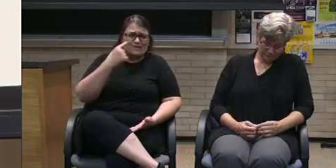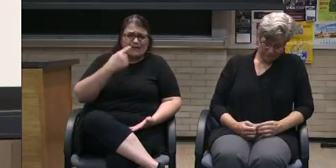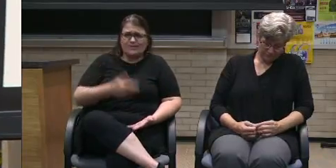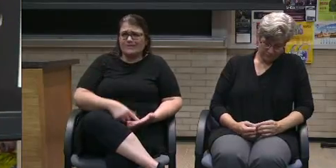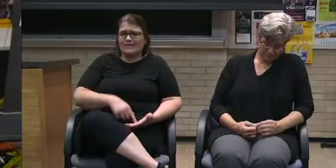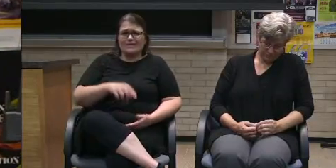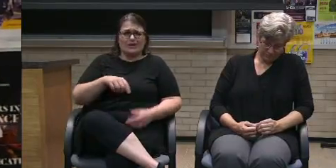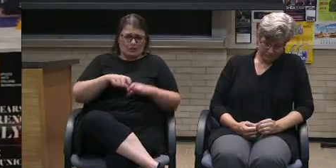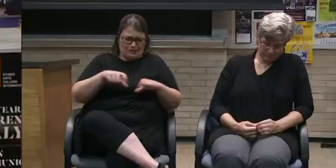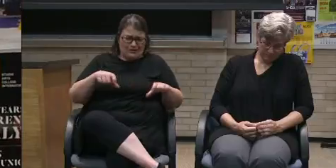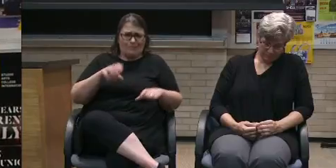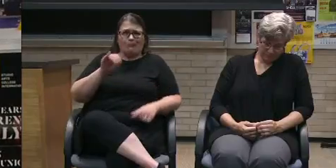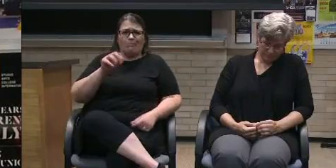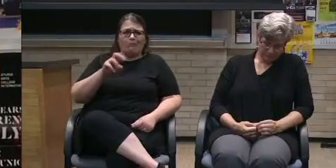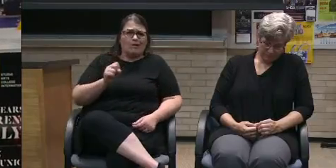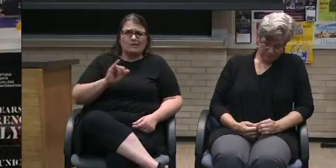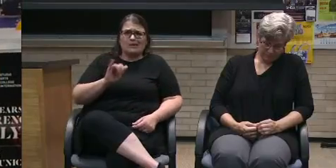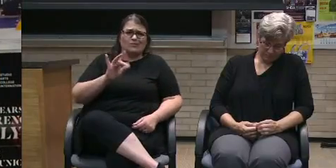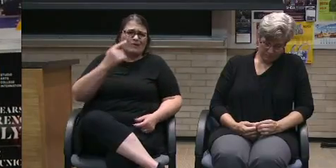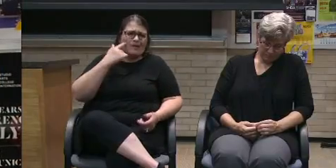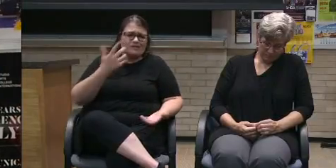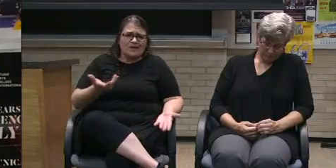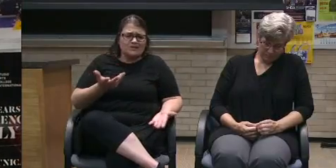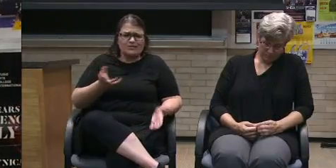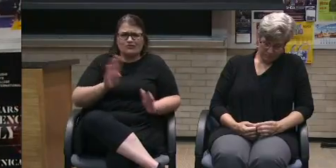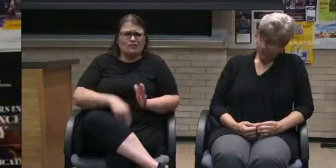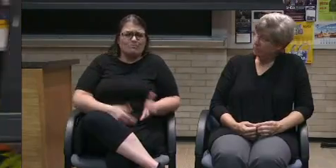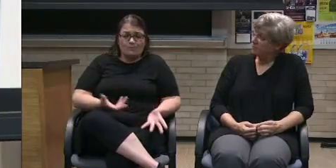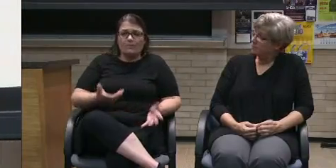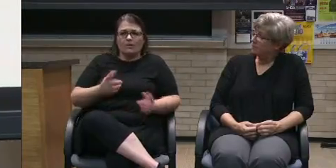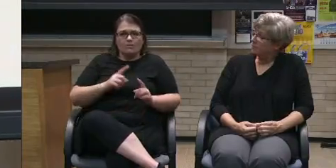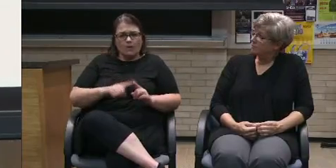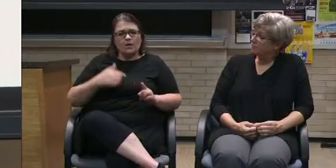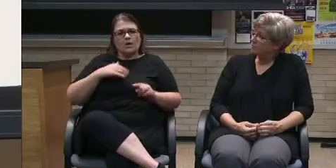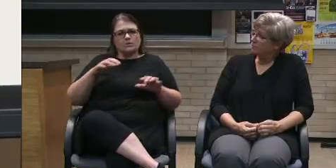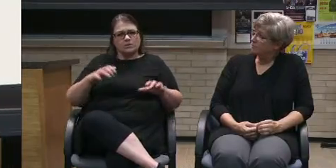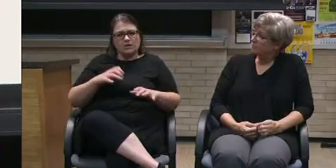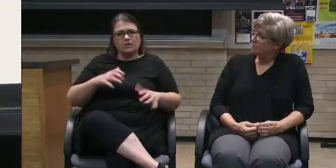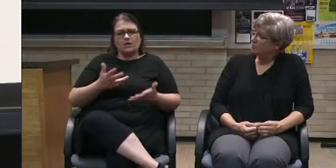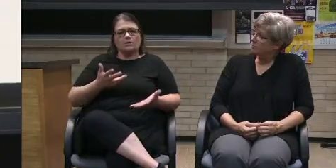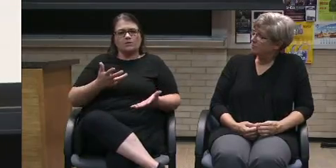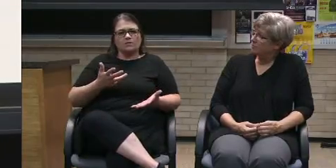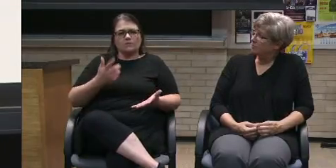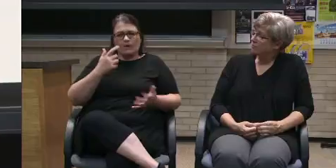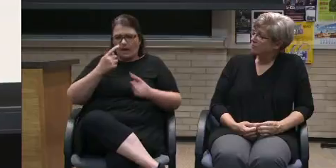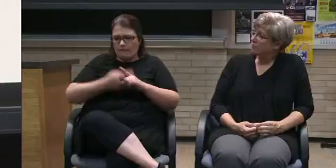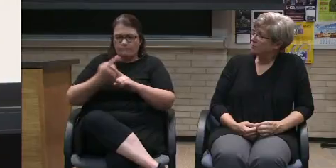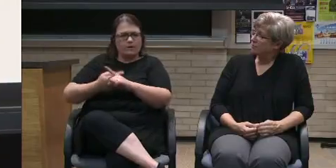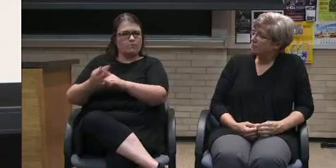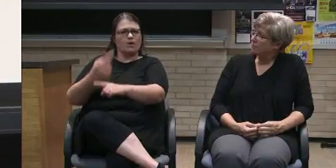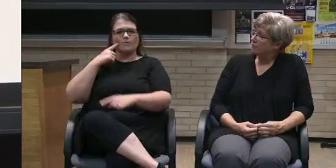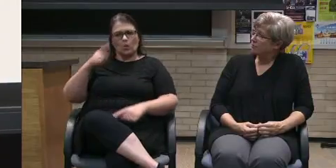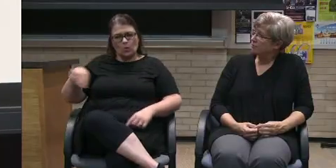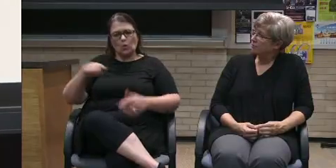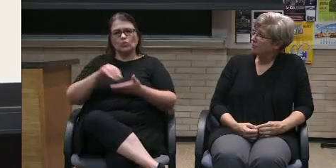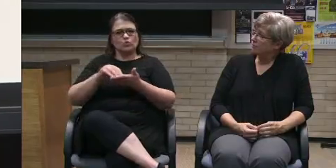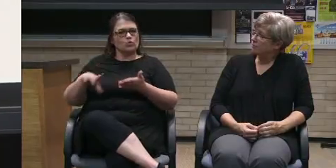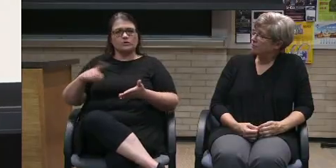$0.25. I did it every month because it cost me, each one cost me between $25 and $30. And they were ecstatic,